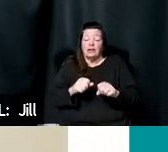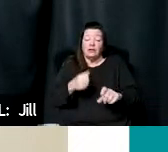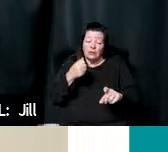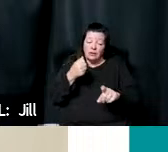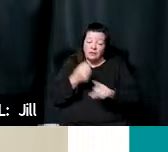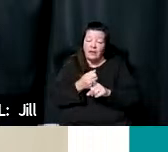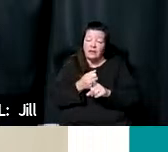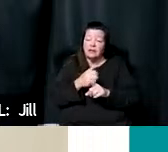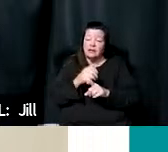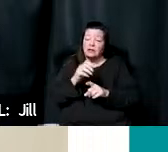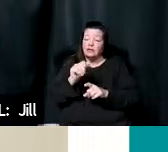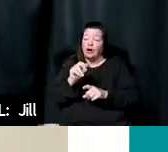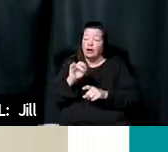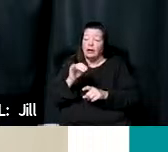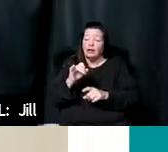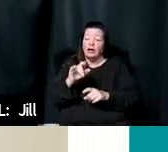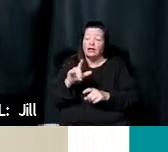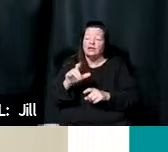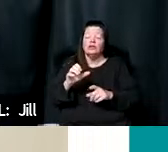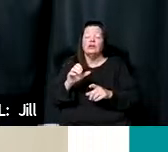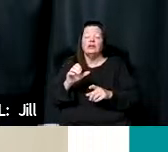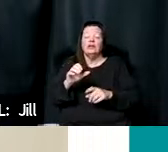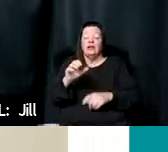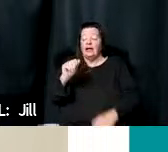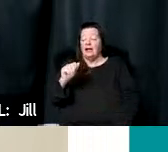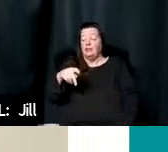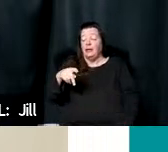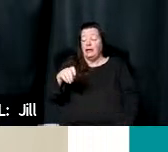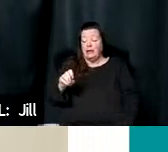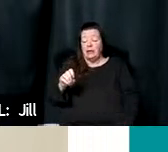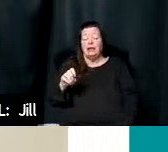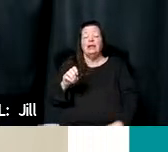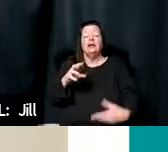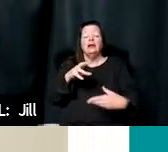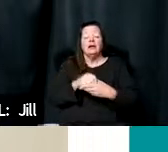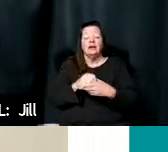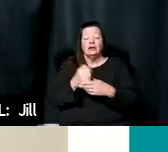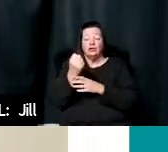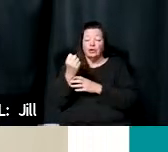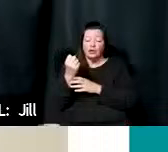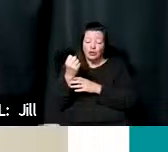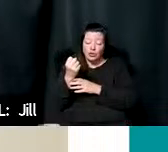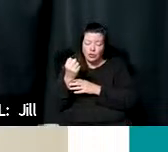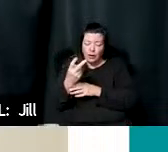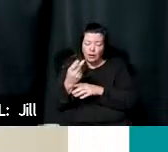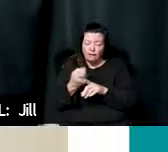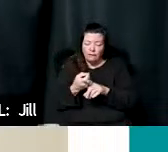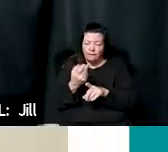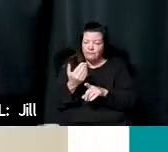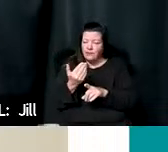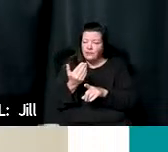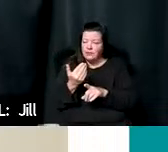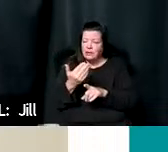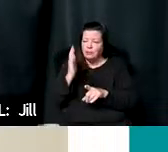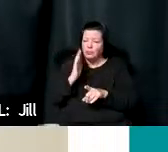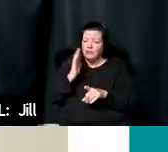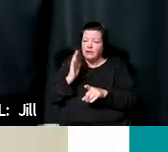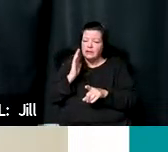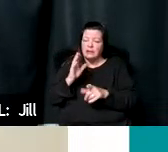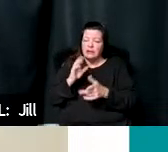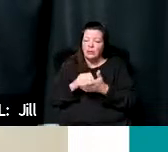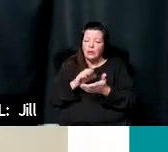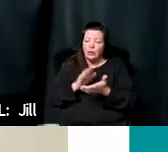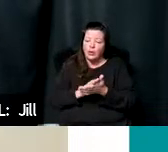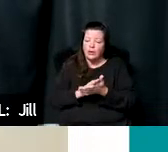our area of potential effect, or APE, includes 12 of 15 previously recorded archaeological sites